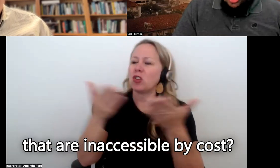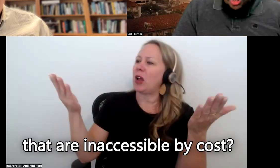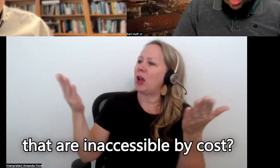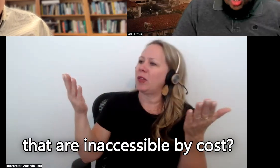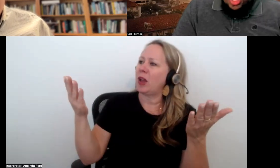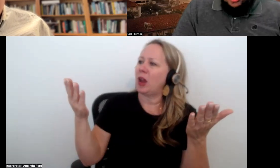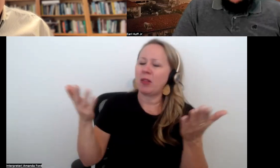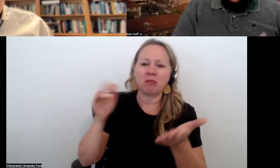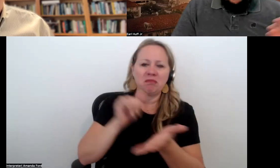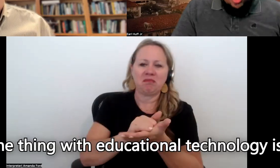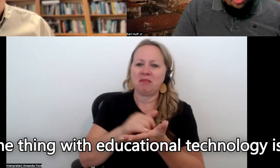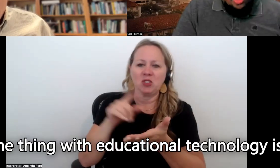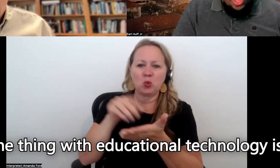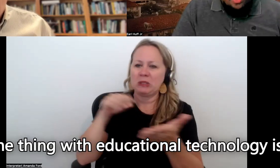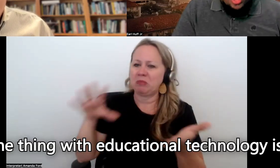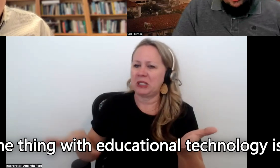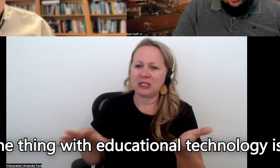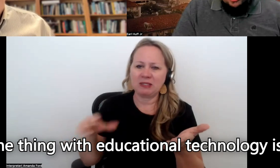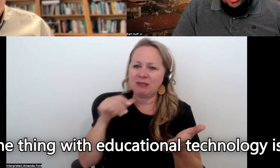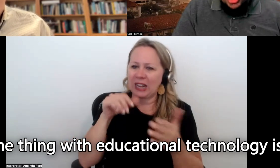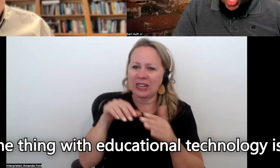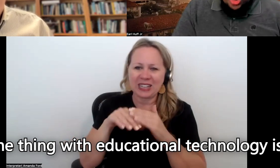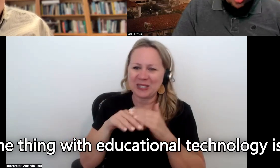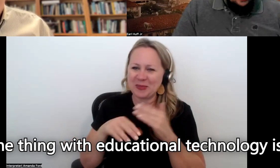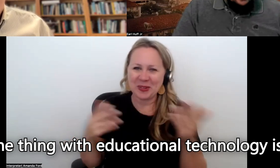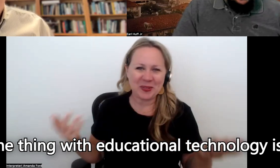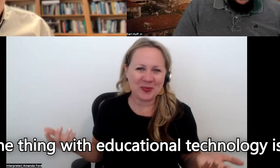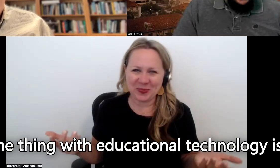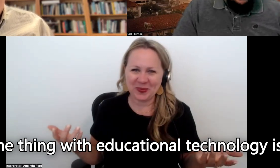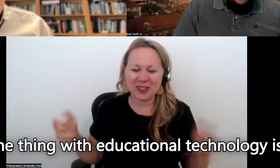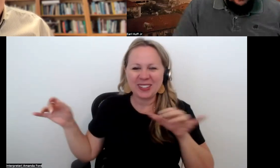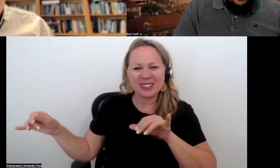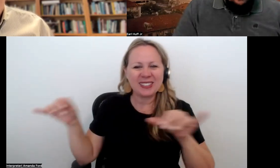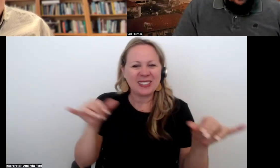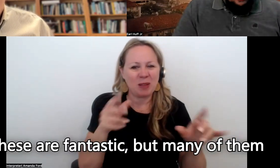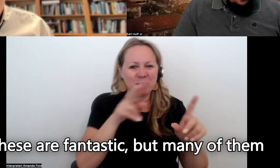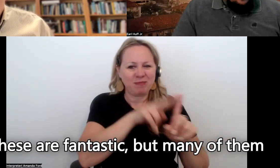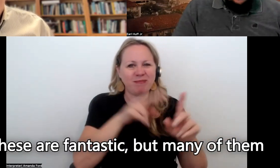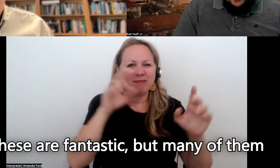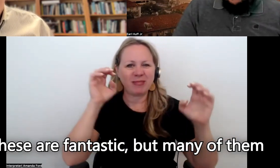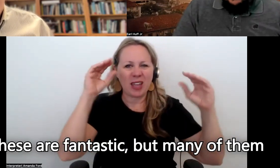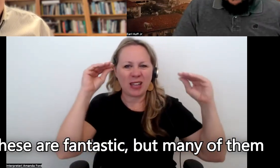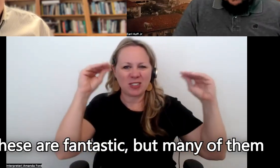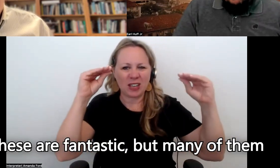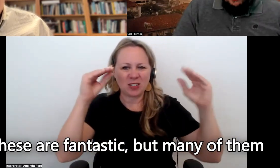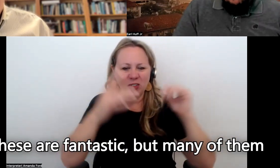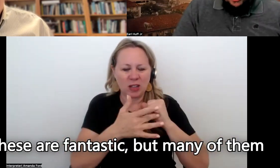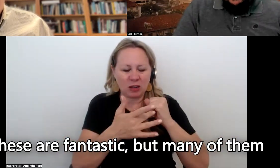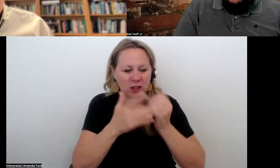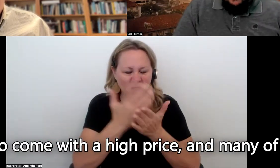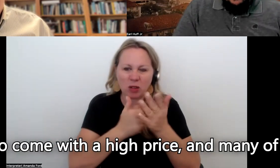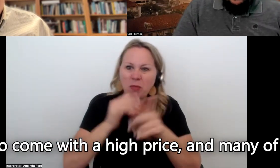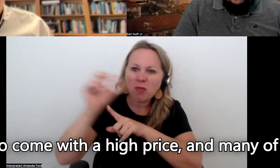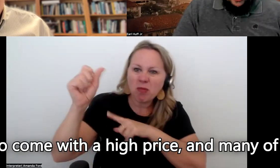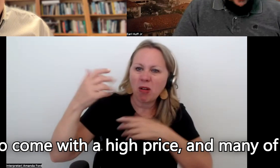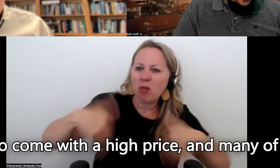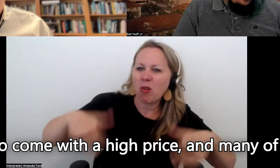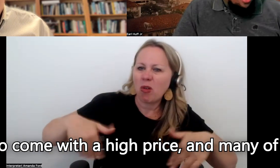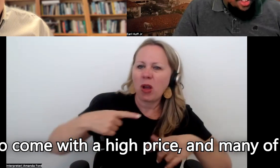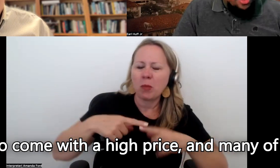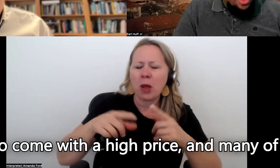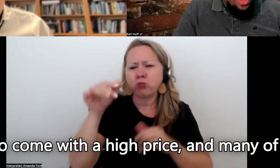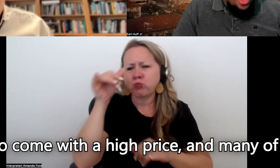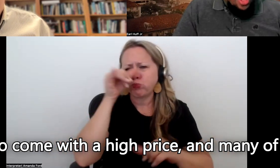by cost? Mhm. Same thing with a lot educational technology is these are fantastic, but many of them also come with a